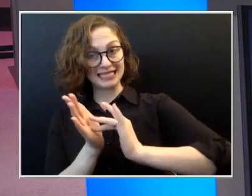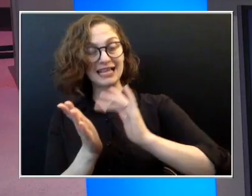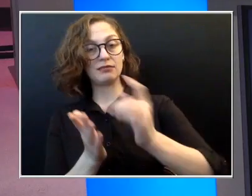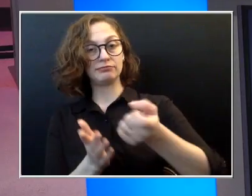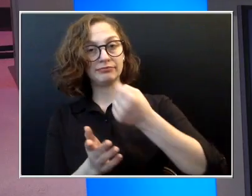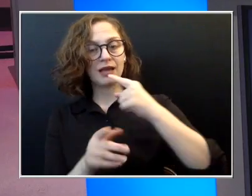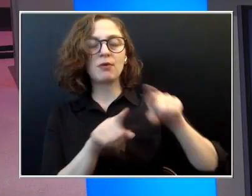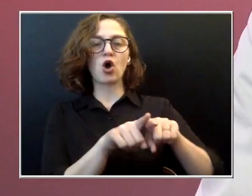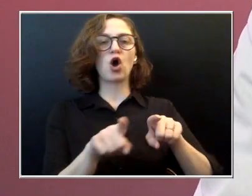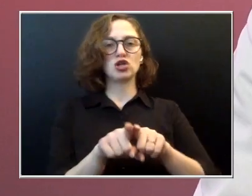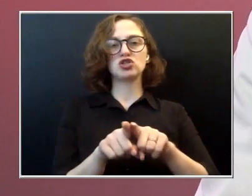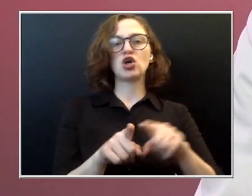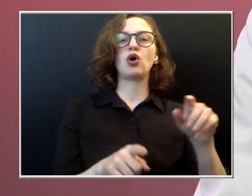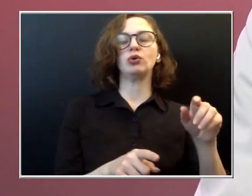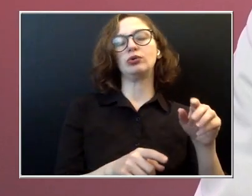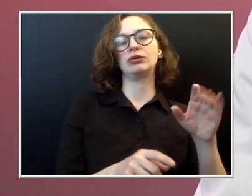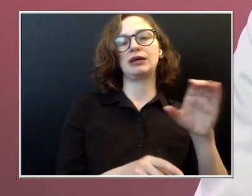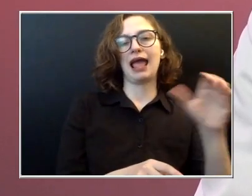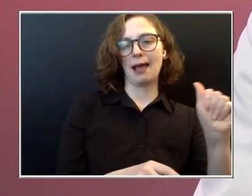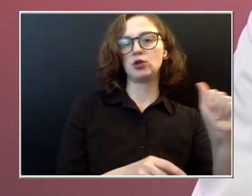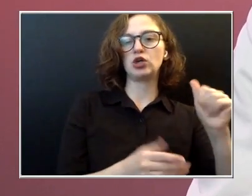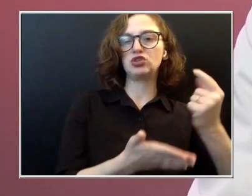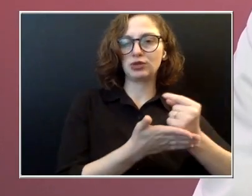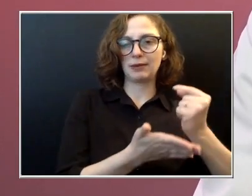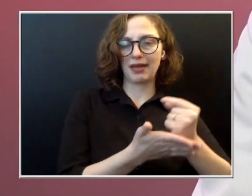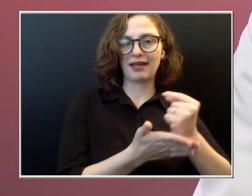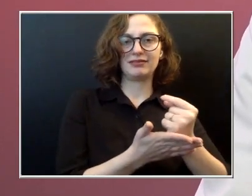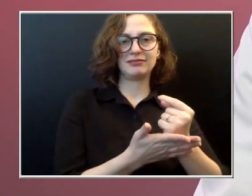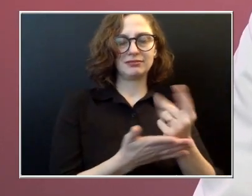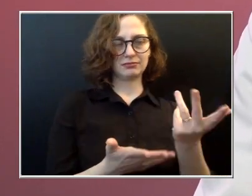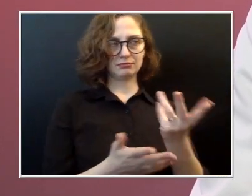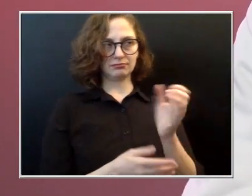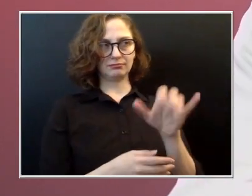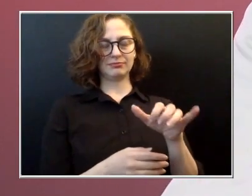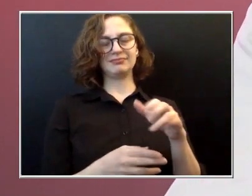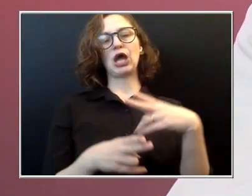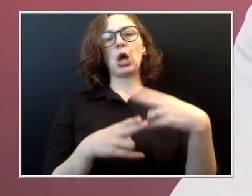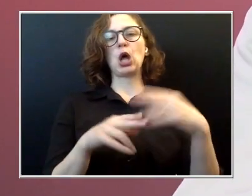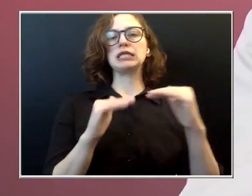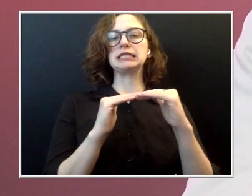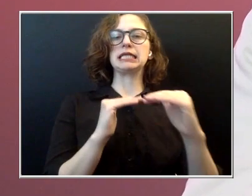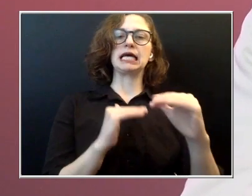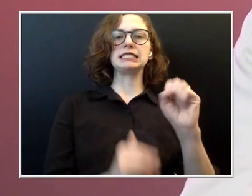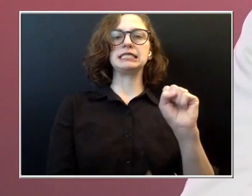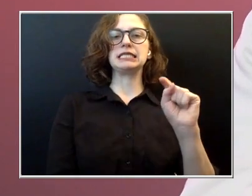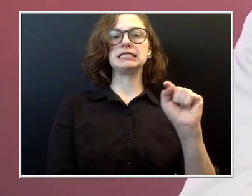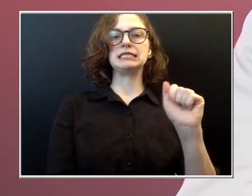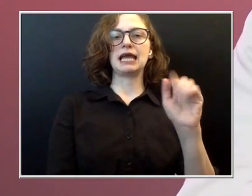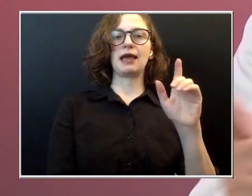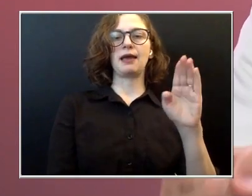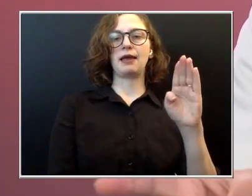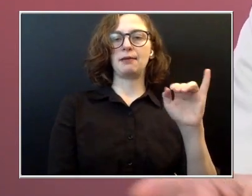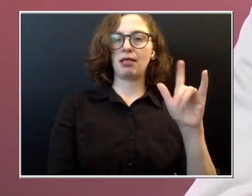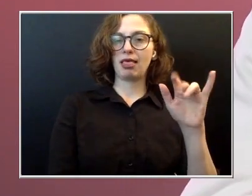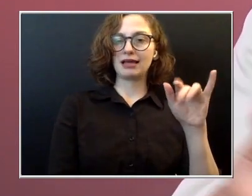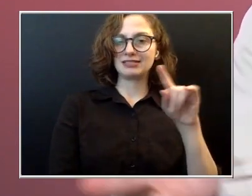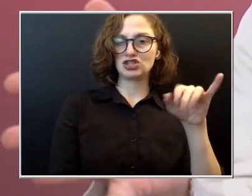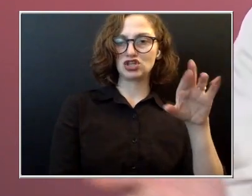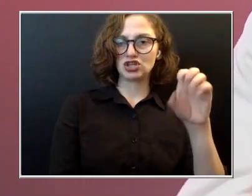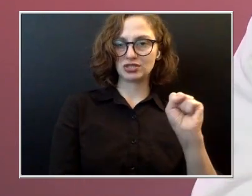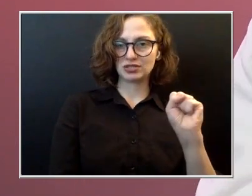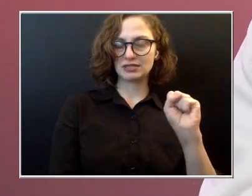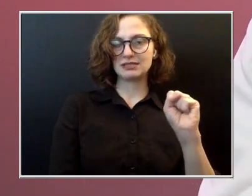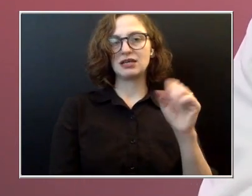stabilizers. There are a couple of medications available right now. They don't let this protein break down so that